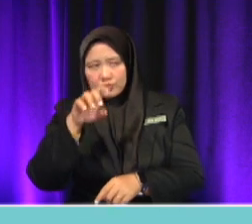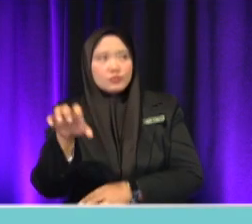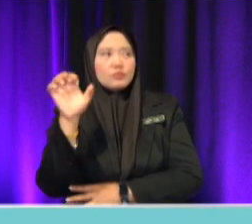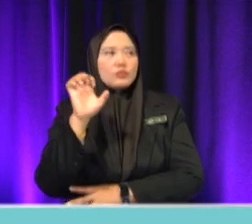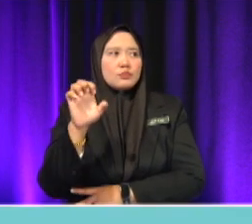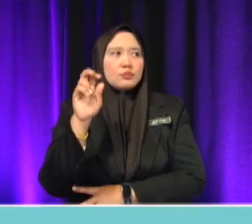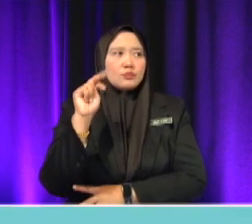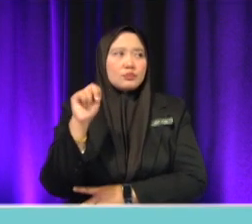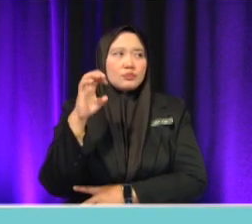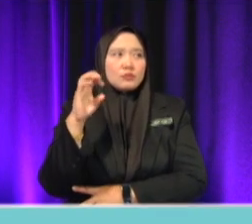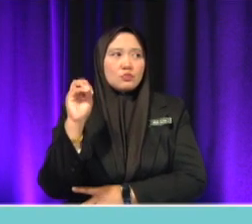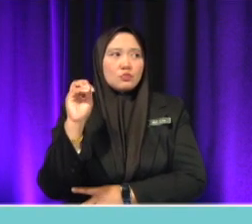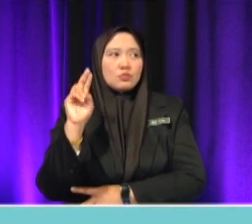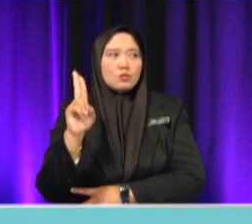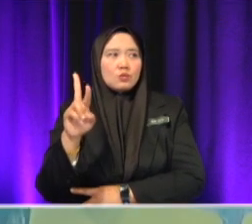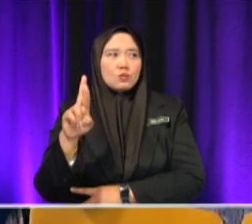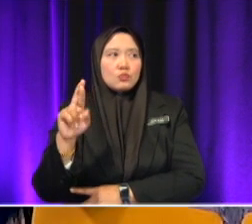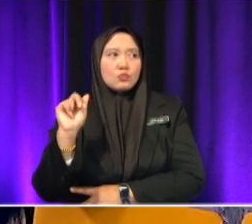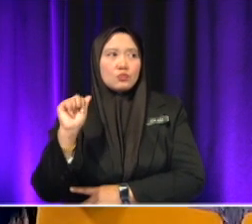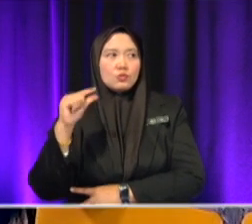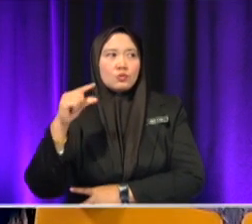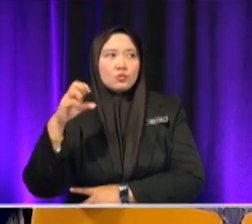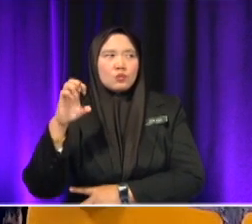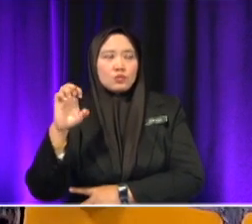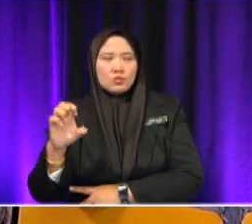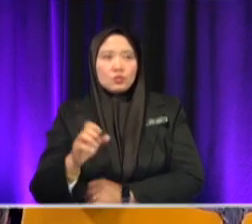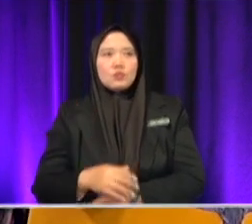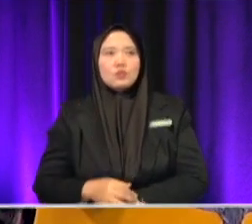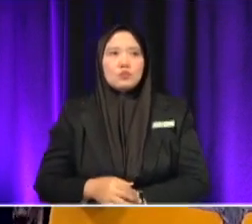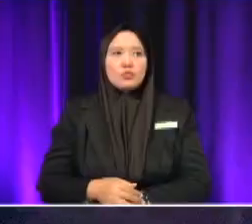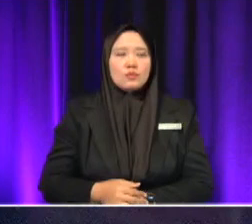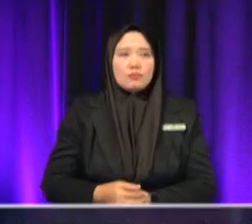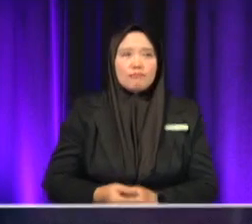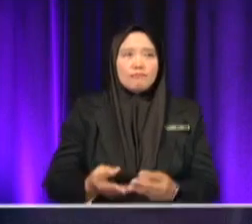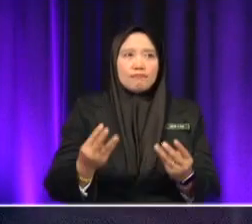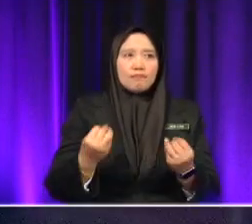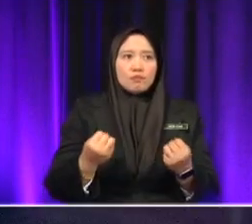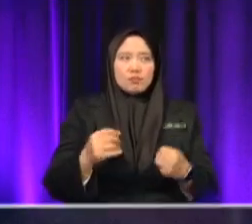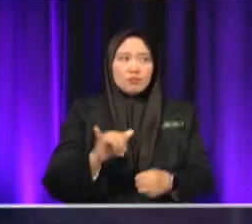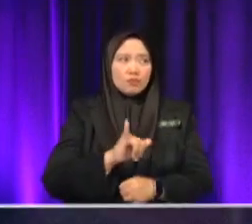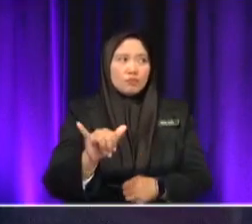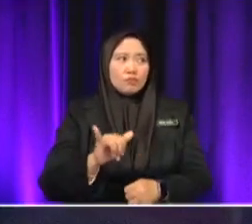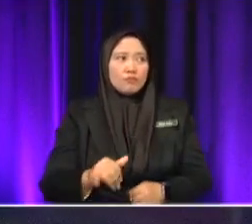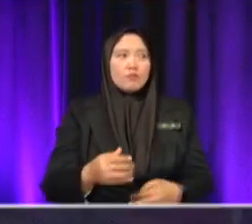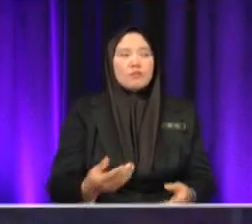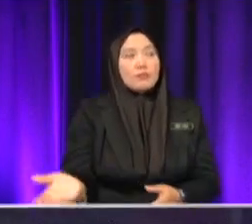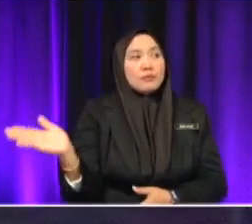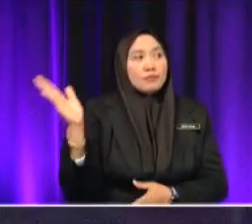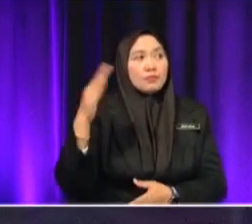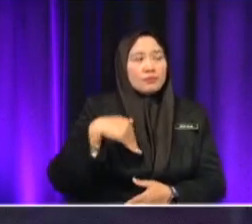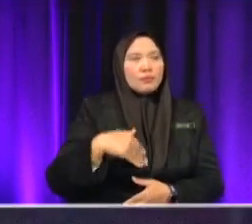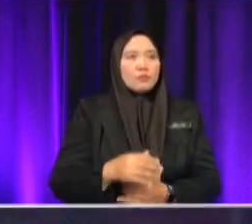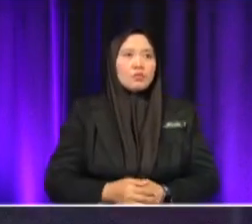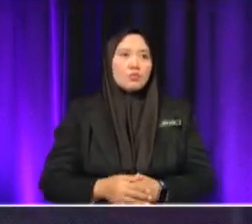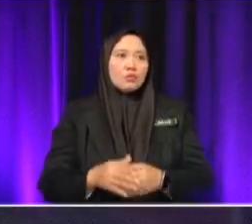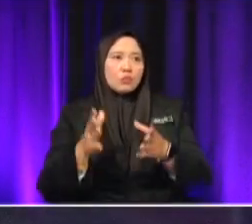the author. So yeah, good job everyone. Good job. Well done. From what I see here, the questions for true or false answer, it's more